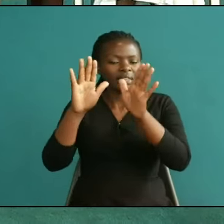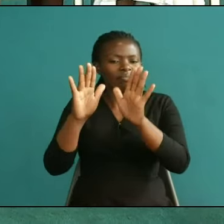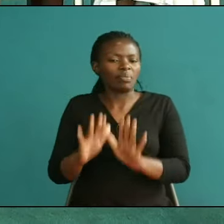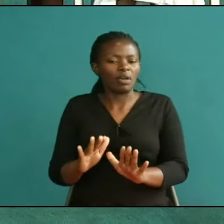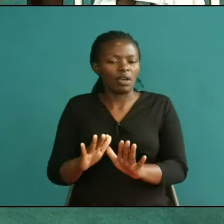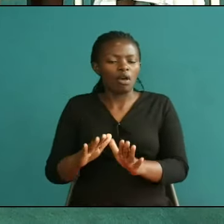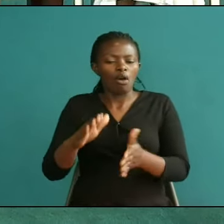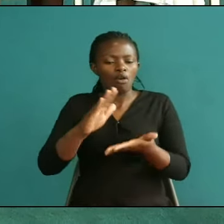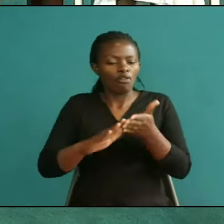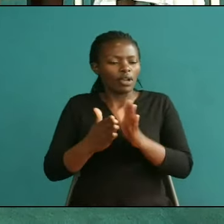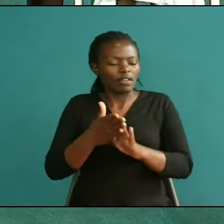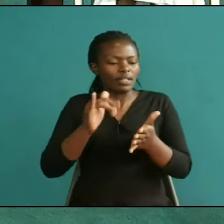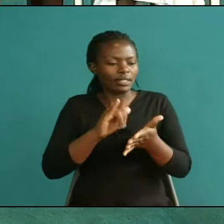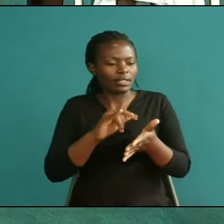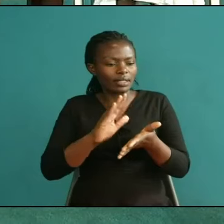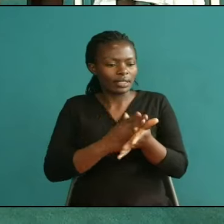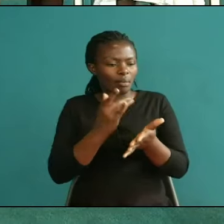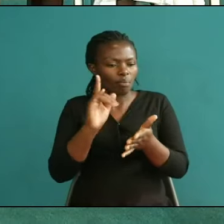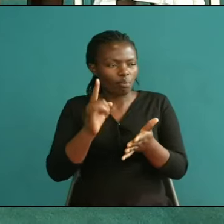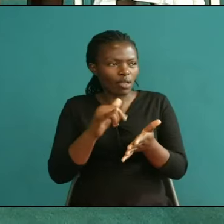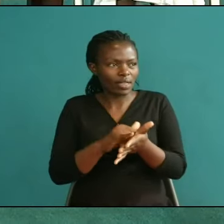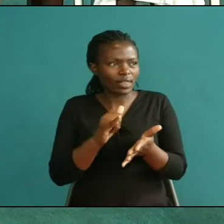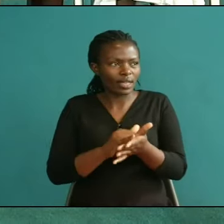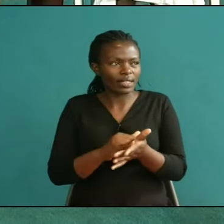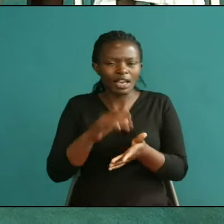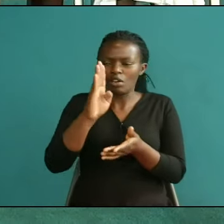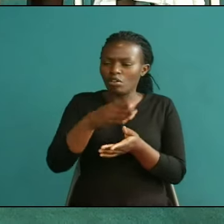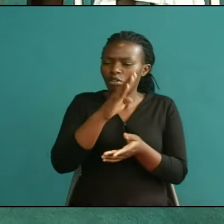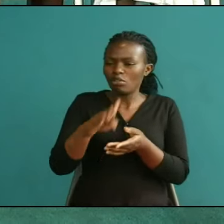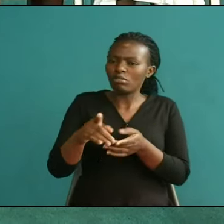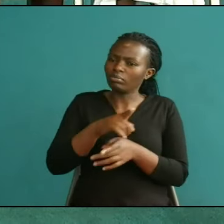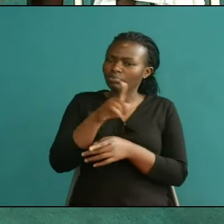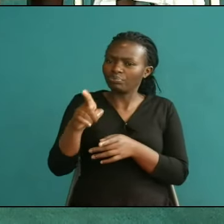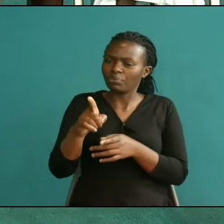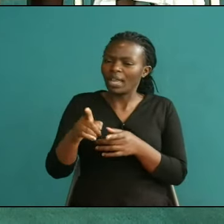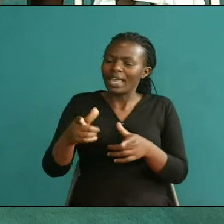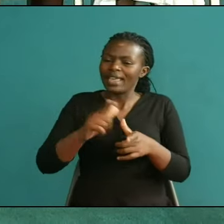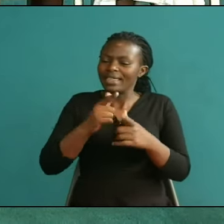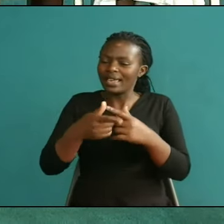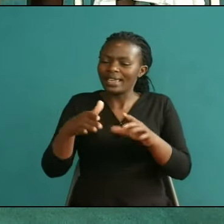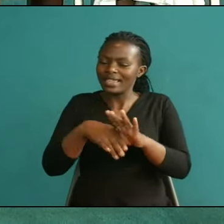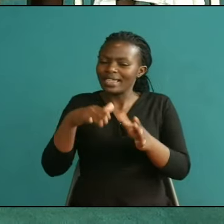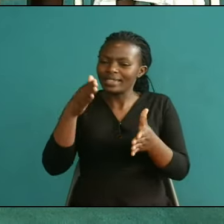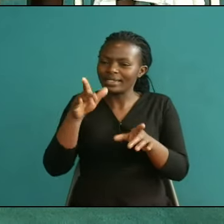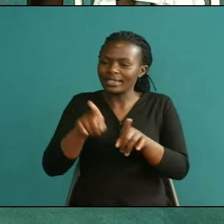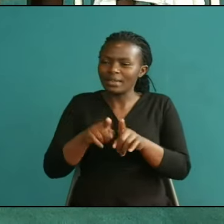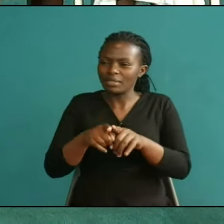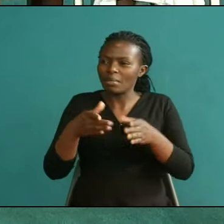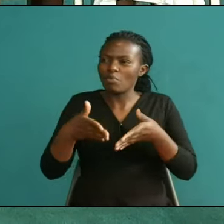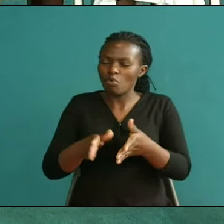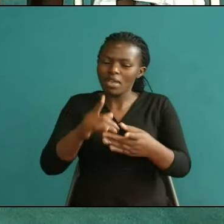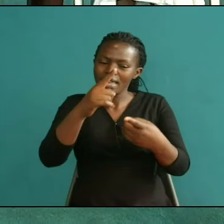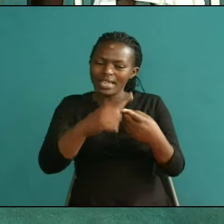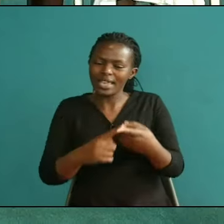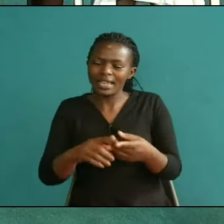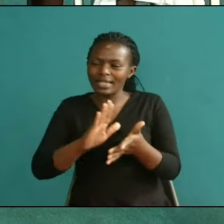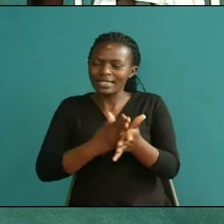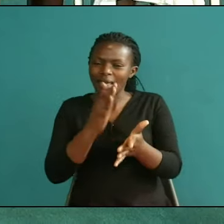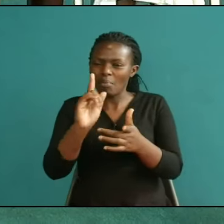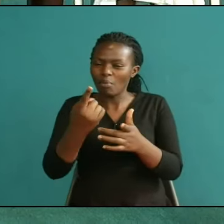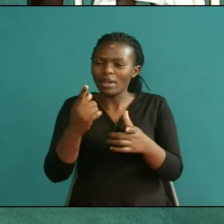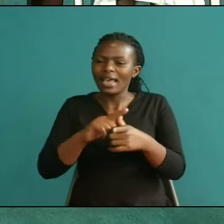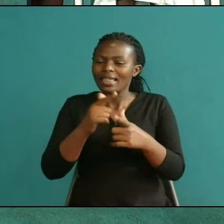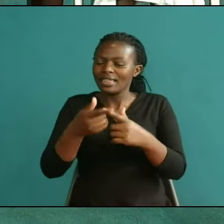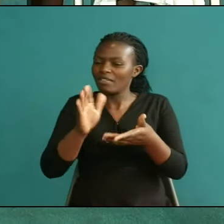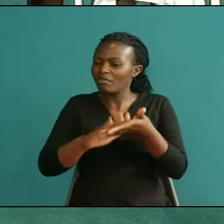who's wronged you, mm-hmm. and in this instance, it's about killing their own son. You see, it says that Christians are the only